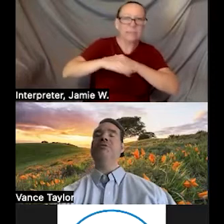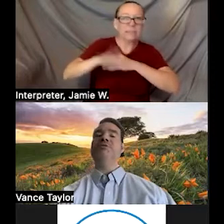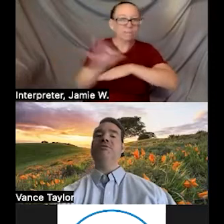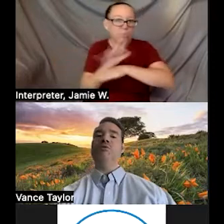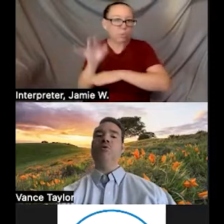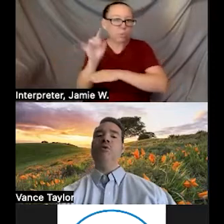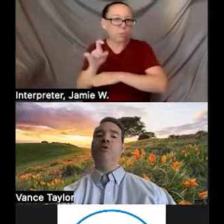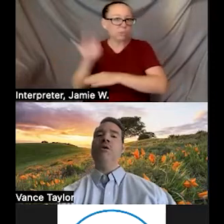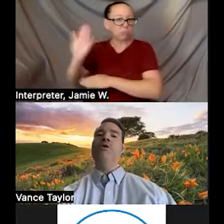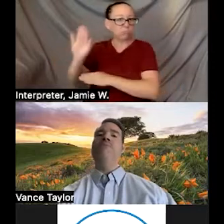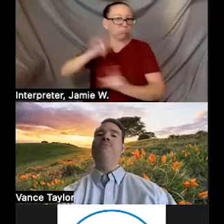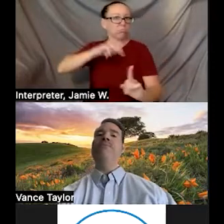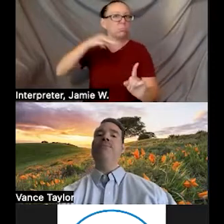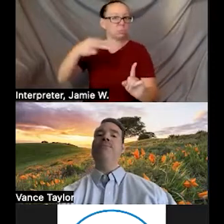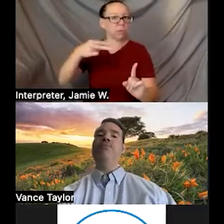can make the system whole.